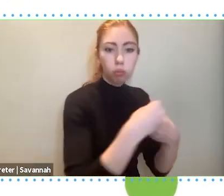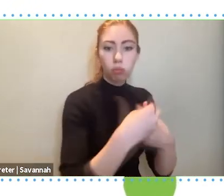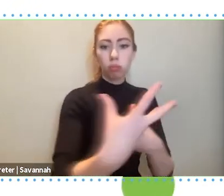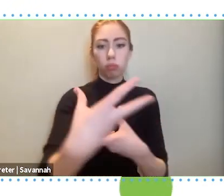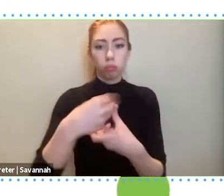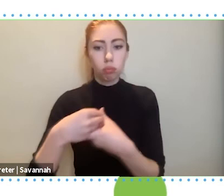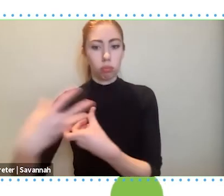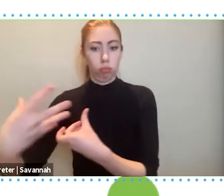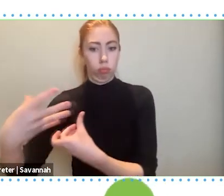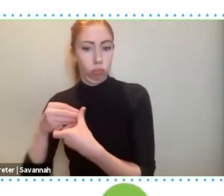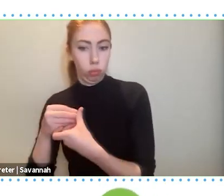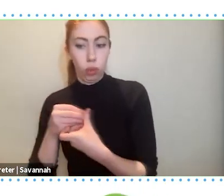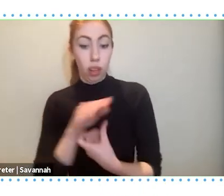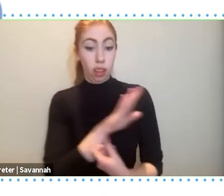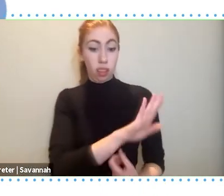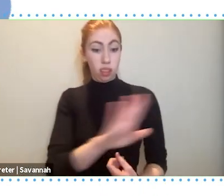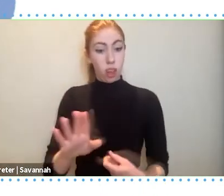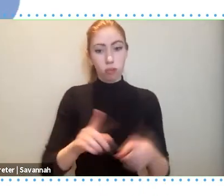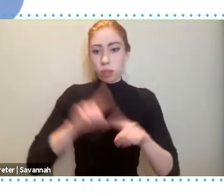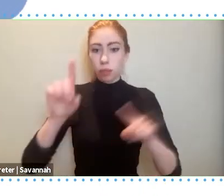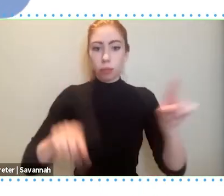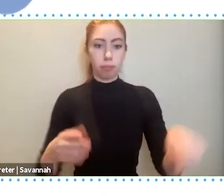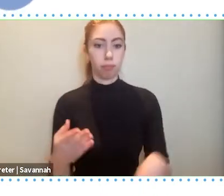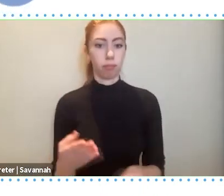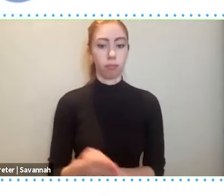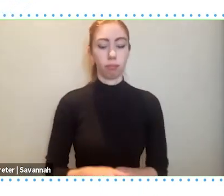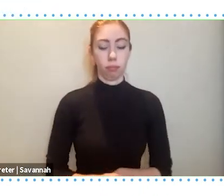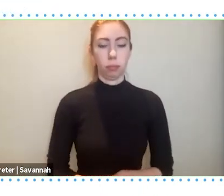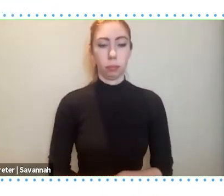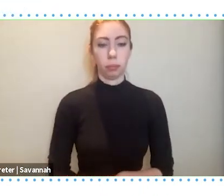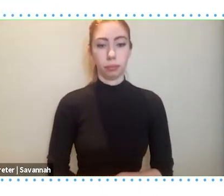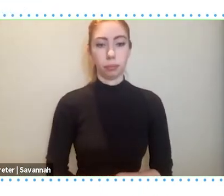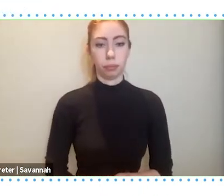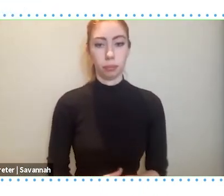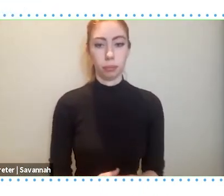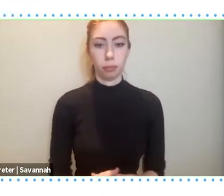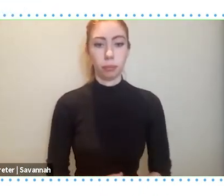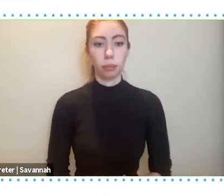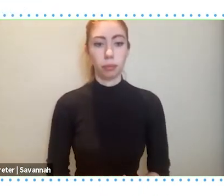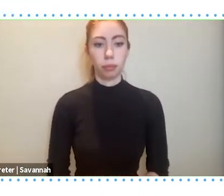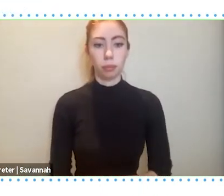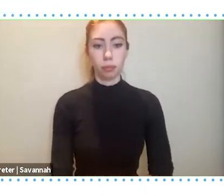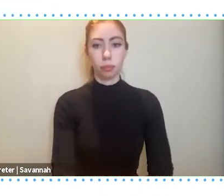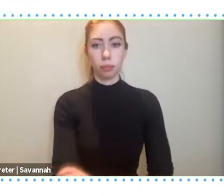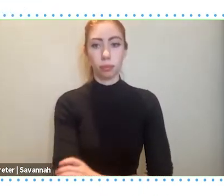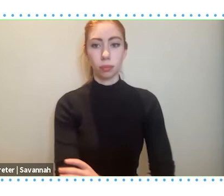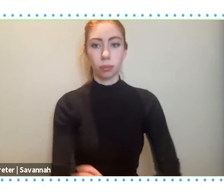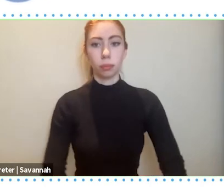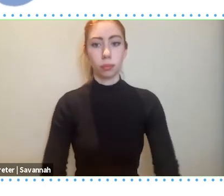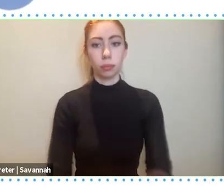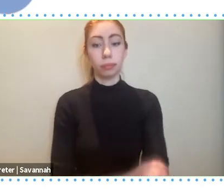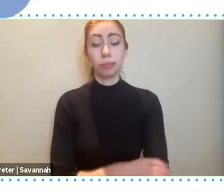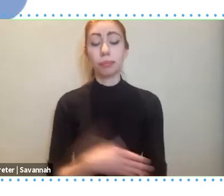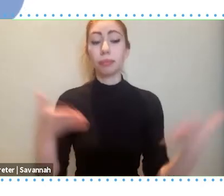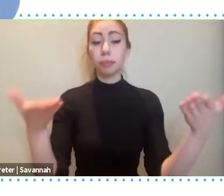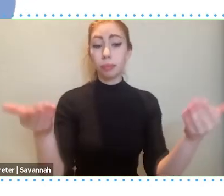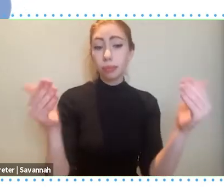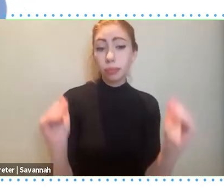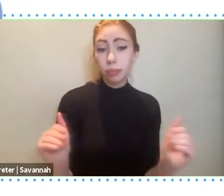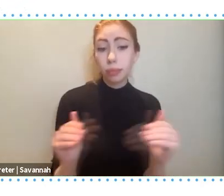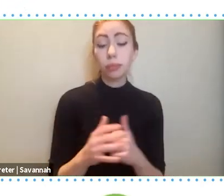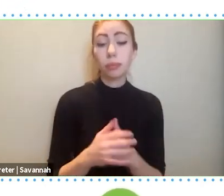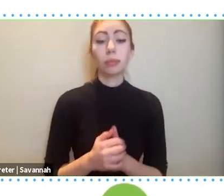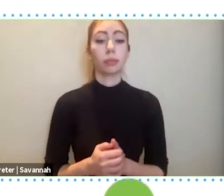piece. One of the things we also explore, though, in this section is really building off of the work of Sarah Ahmed, who has done work